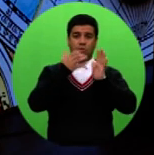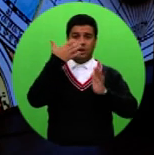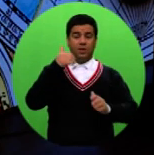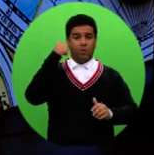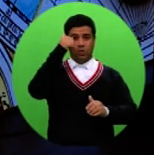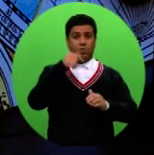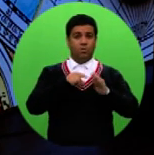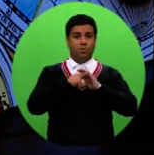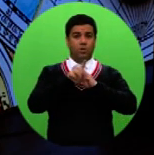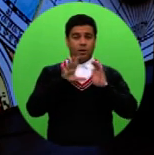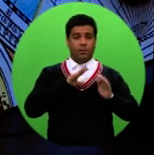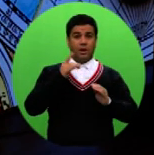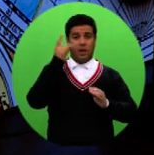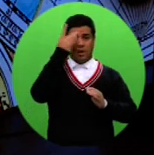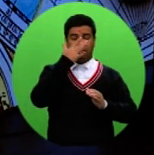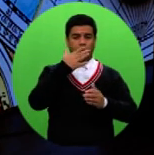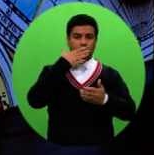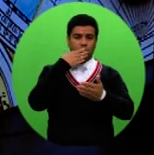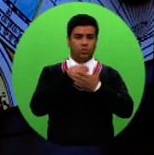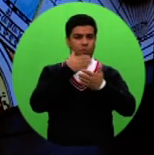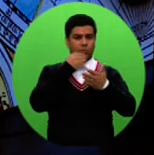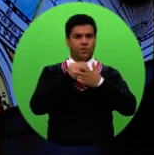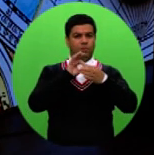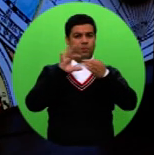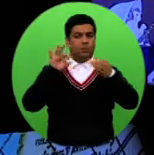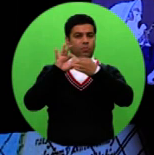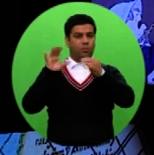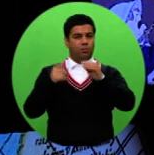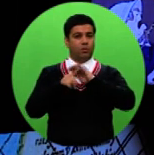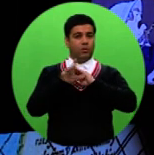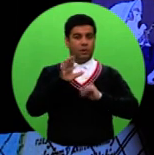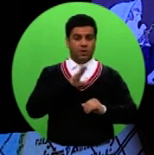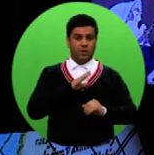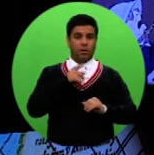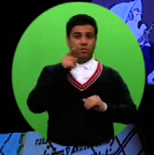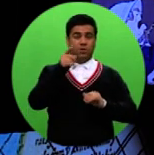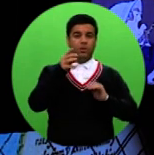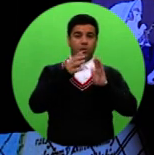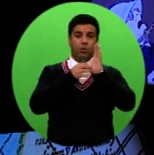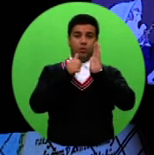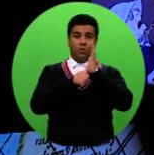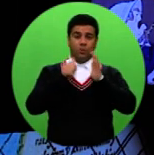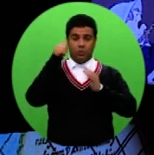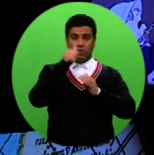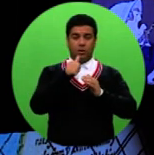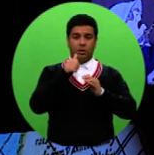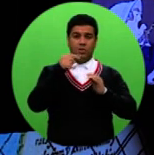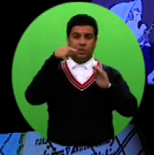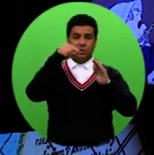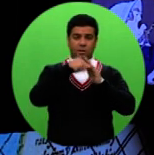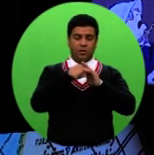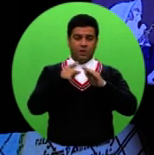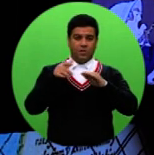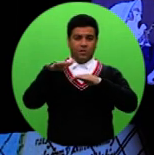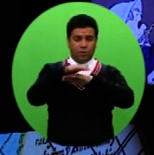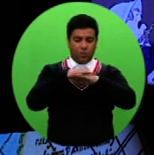1950-yildan boshlab Afrikada davlatlar mustaqillikni qo'lga kirita boshlandi. 1960-yilda Birlashgan Millatlar